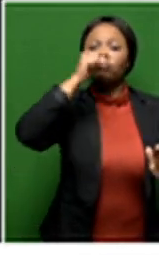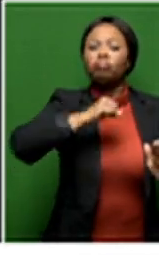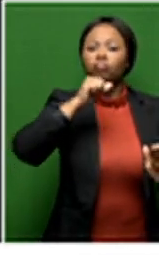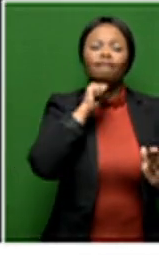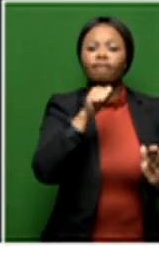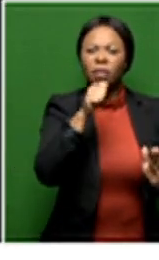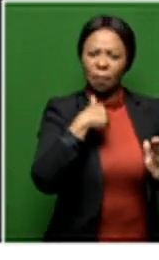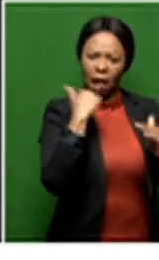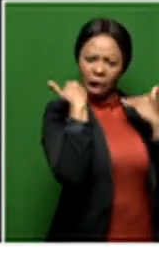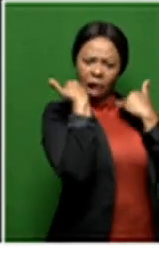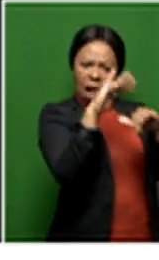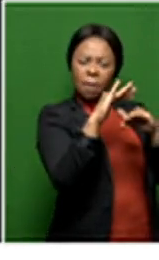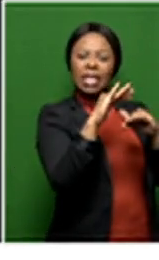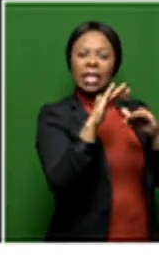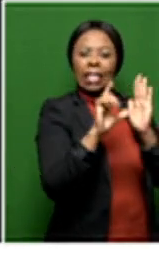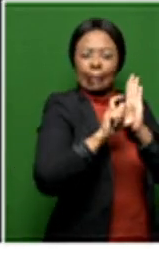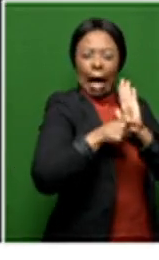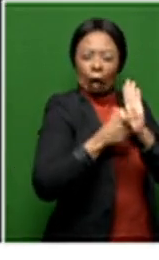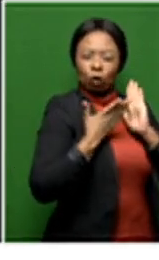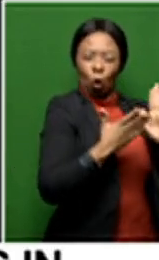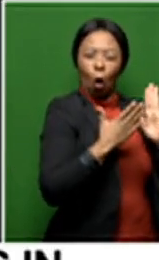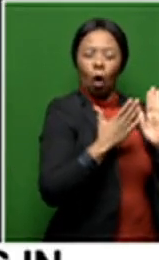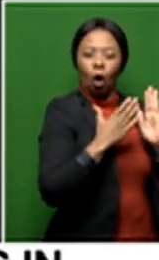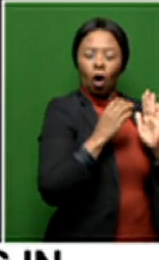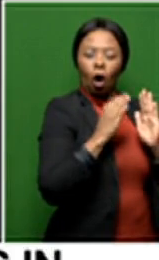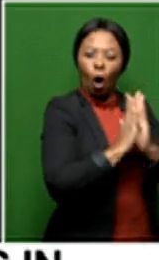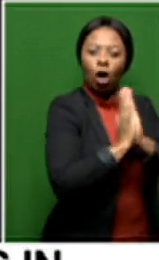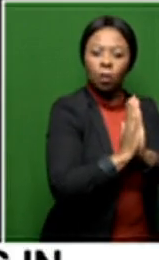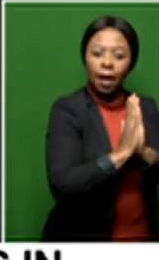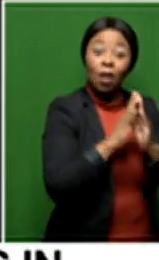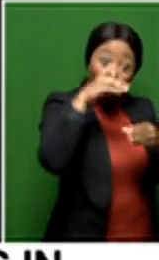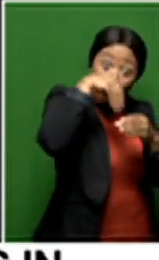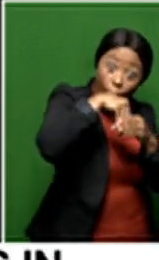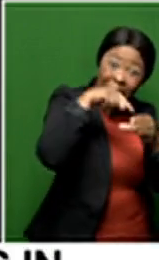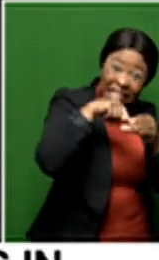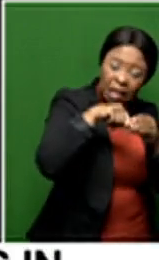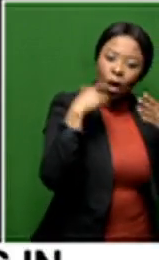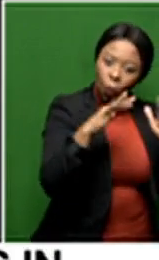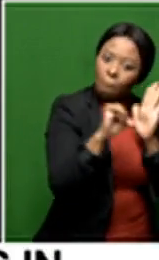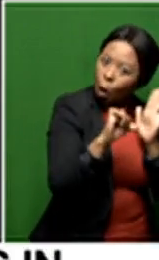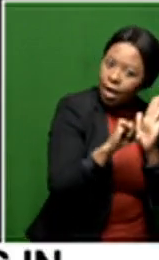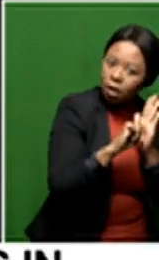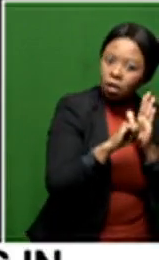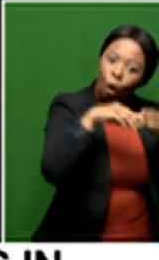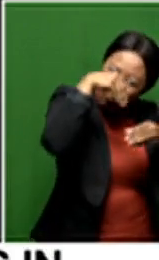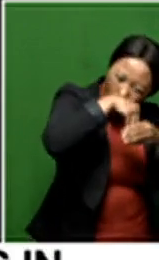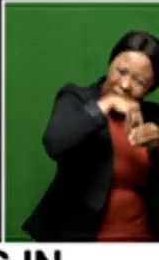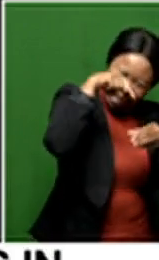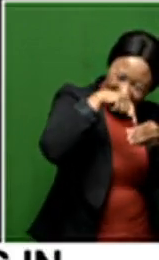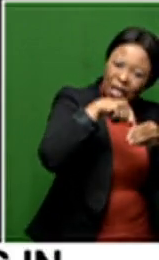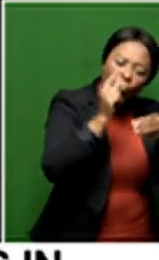never limited myself to a specific style. The content was always important. The gospel in terms of the content,